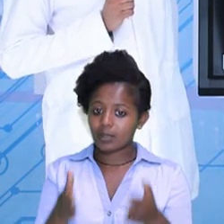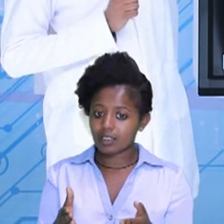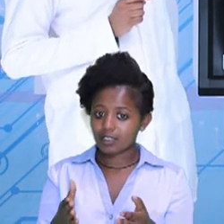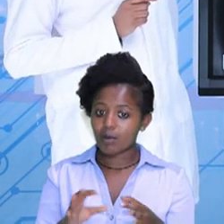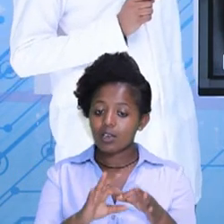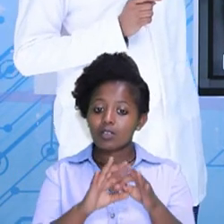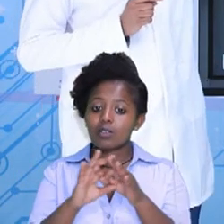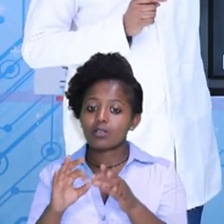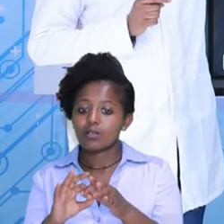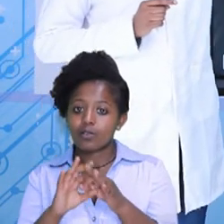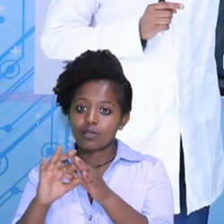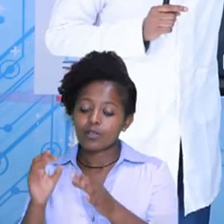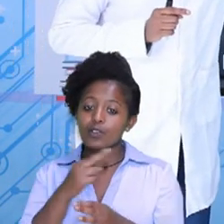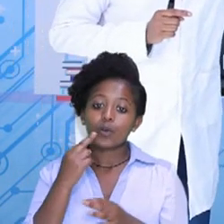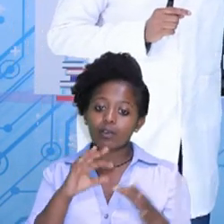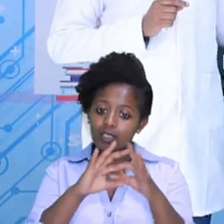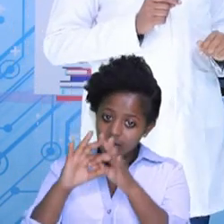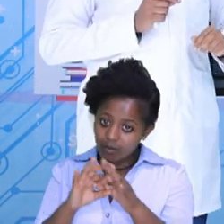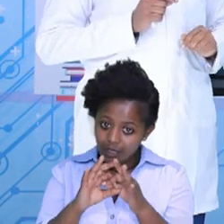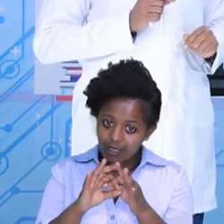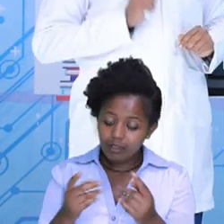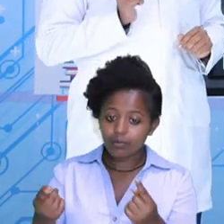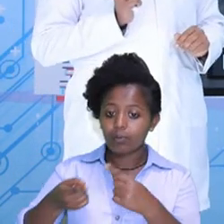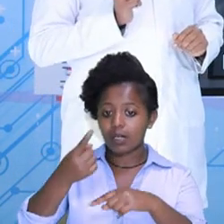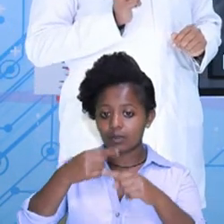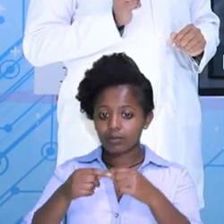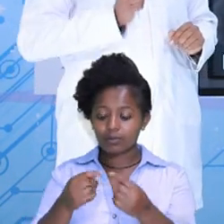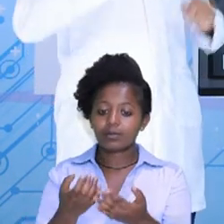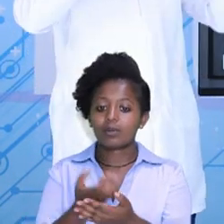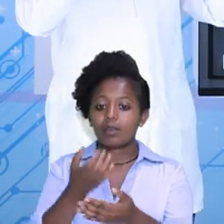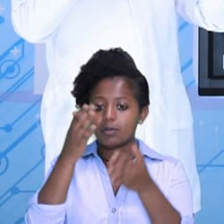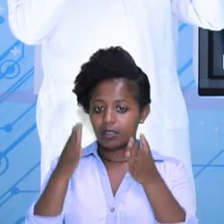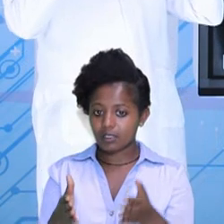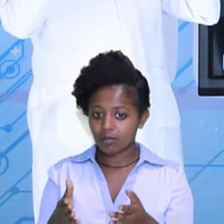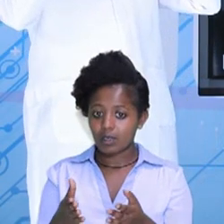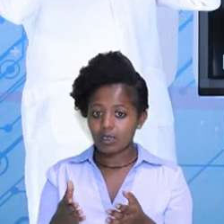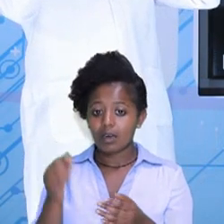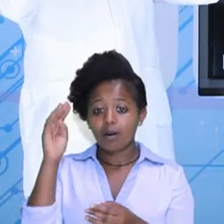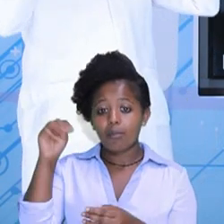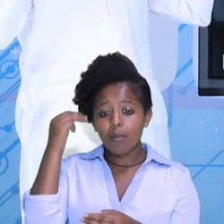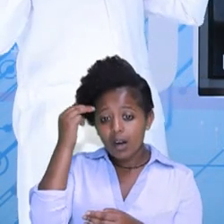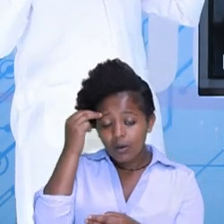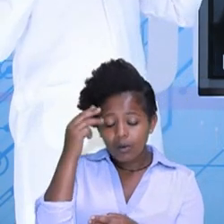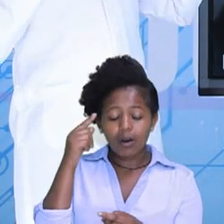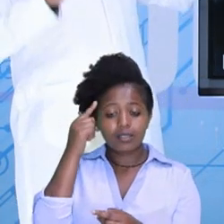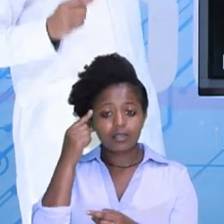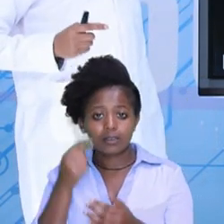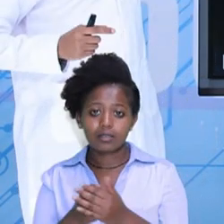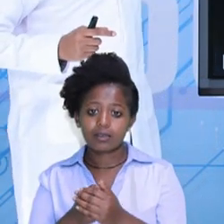Union goes back to capitalism. So, according to Mao perspective,